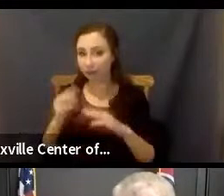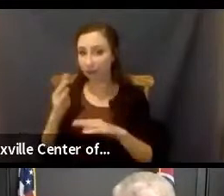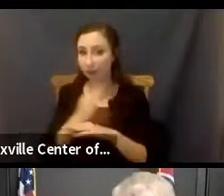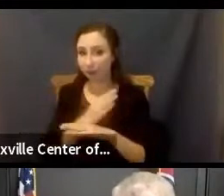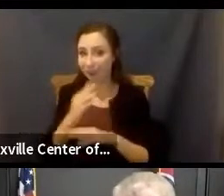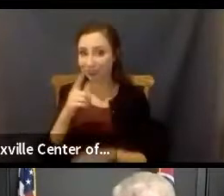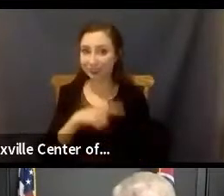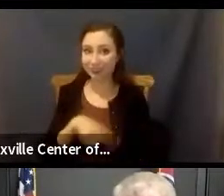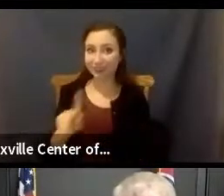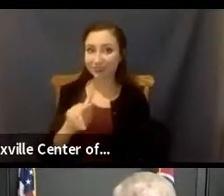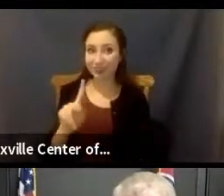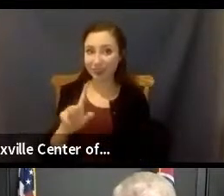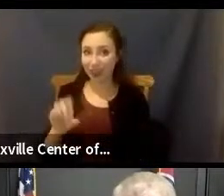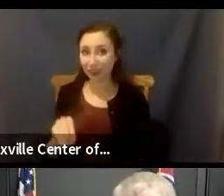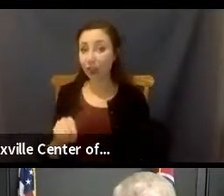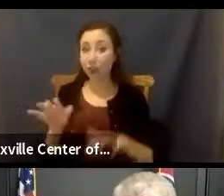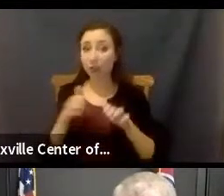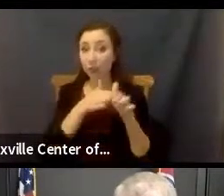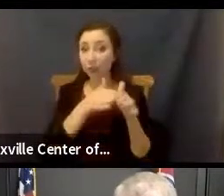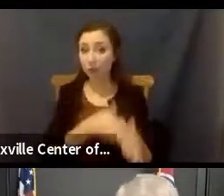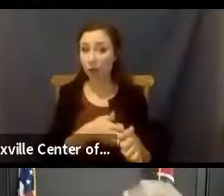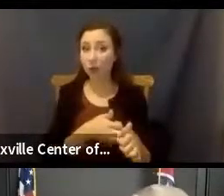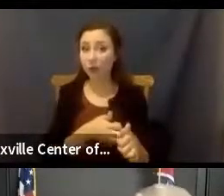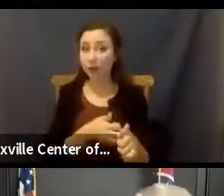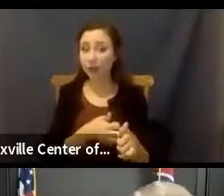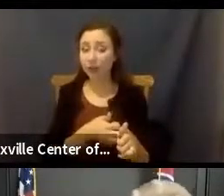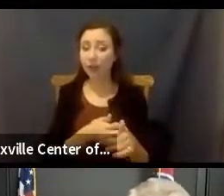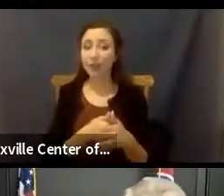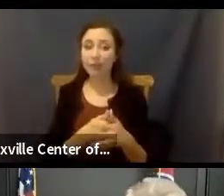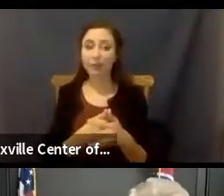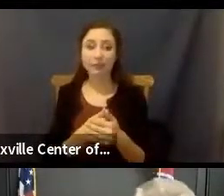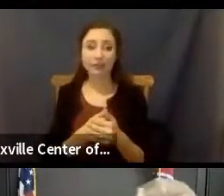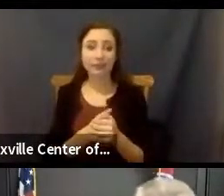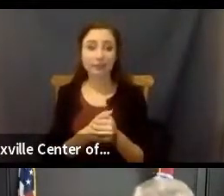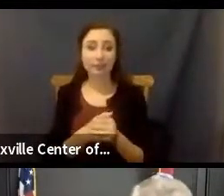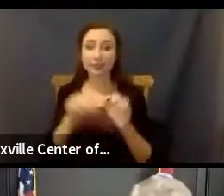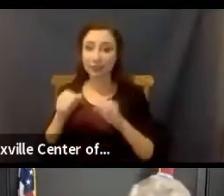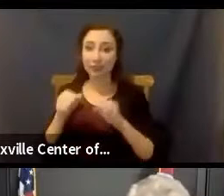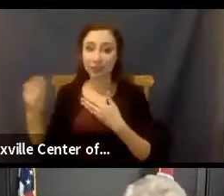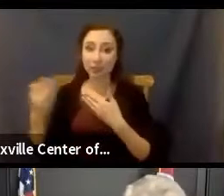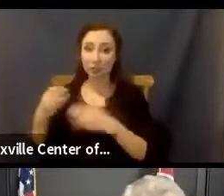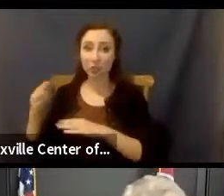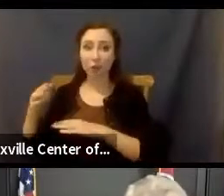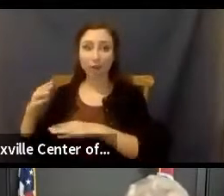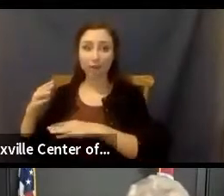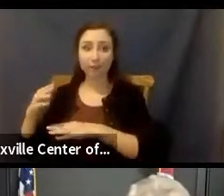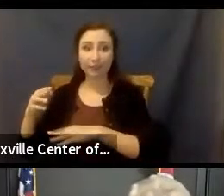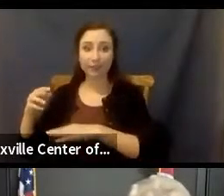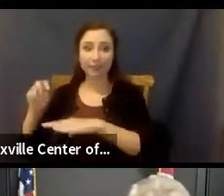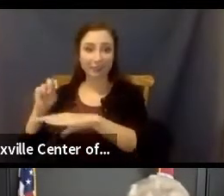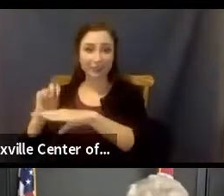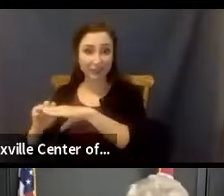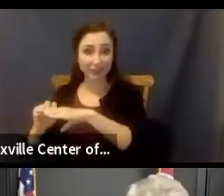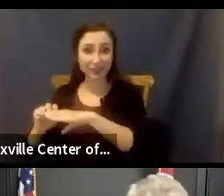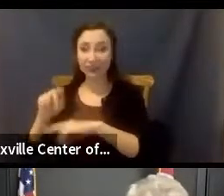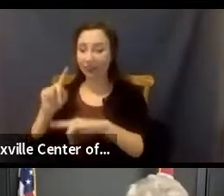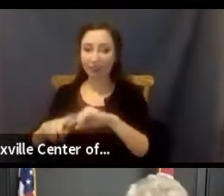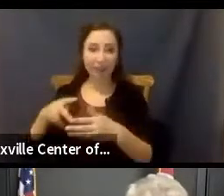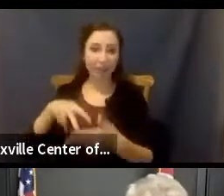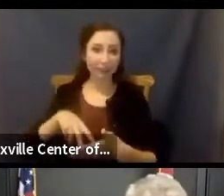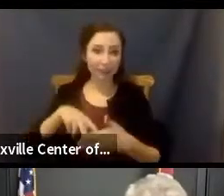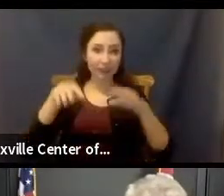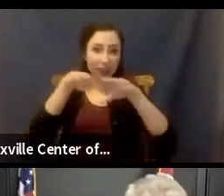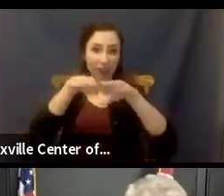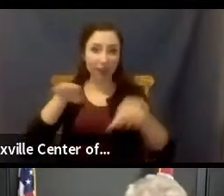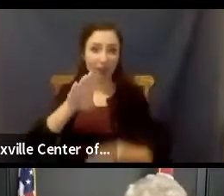County are doing this. They can serve seated people in the bar. They can't have bar service at the bar. People don't